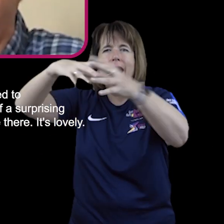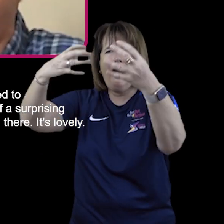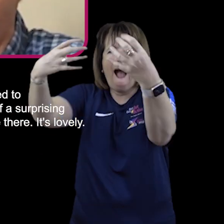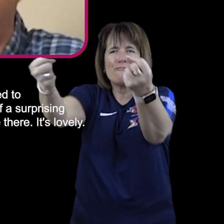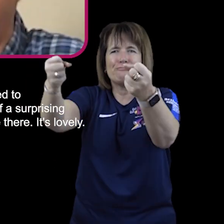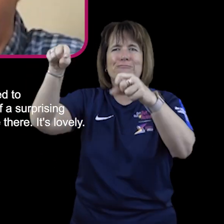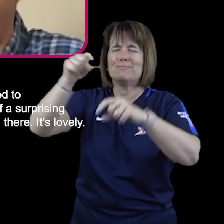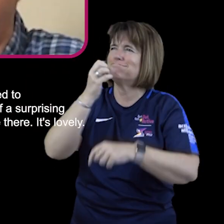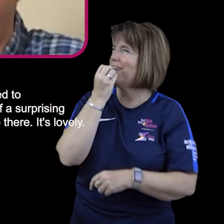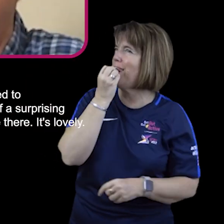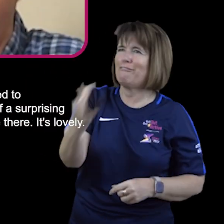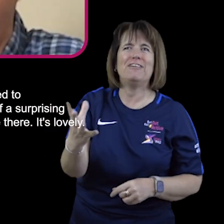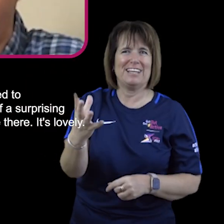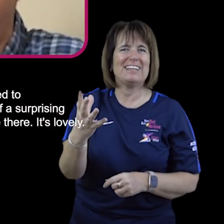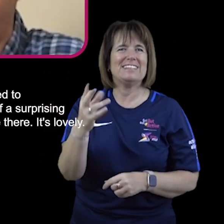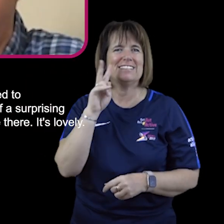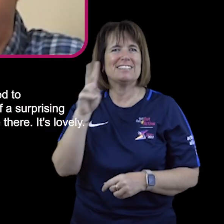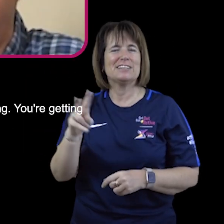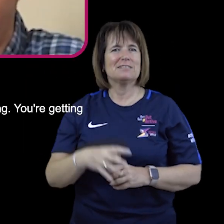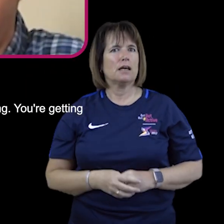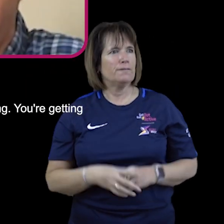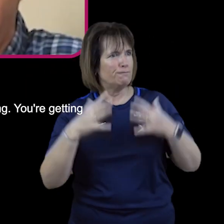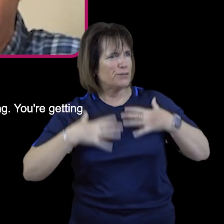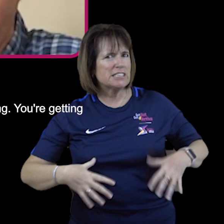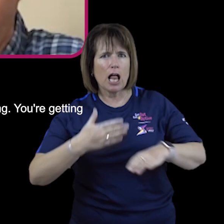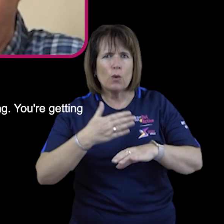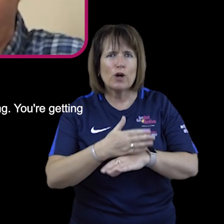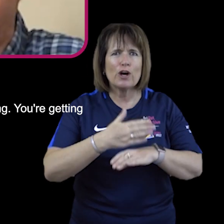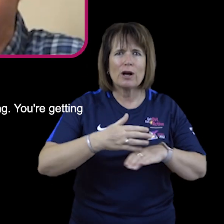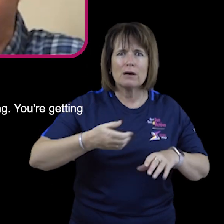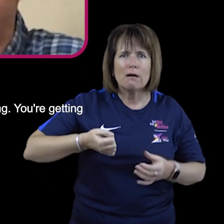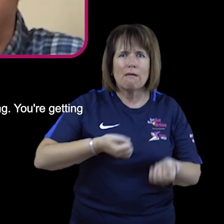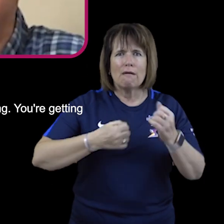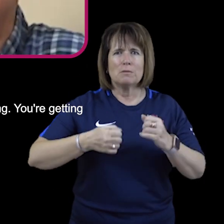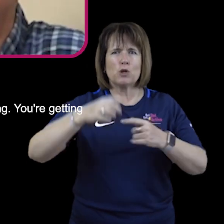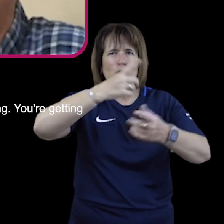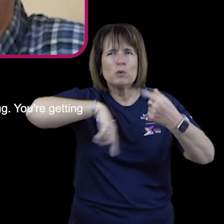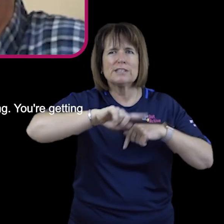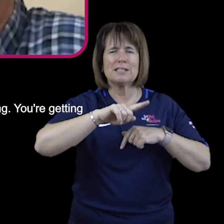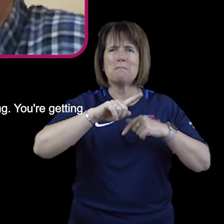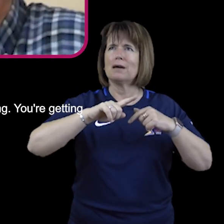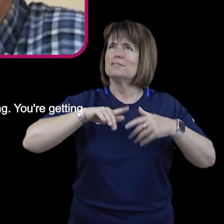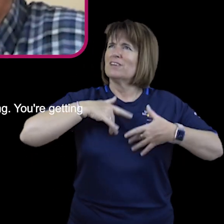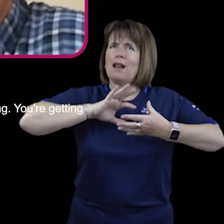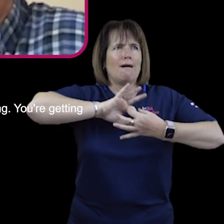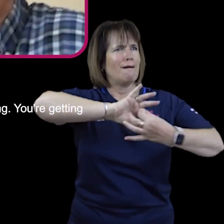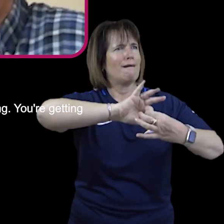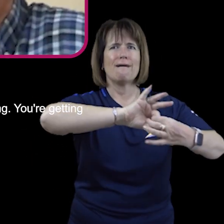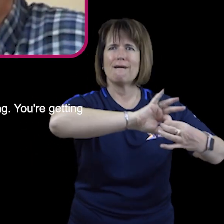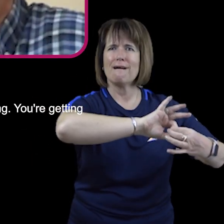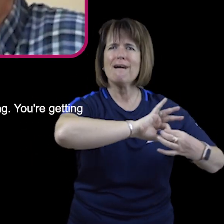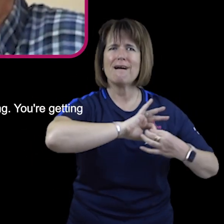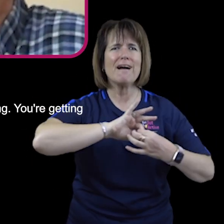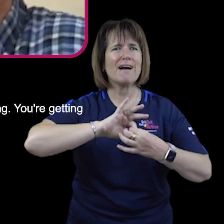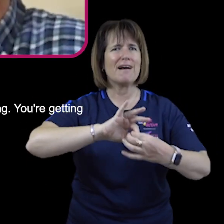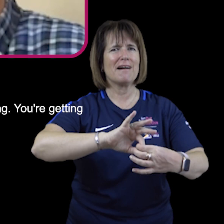surprising amount of wildlife there. It's lovely. And it's physical work. I mean, it's not only the community